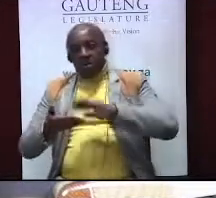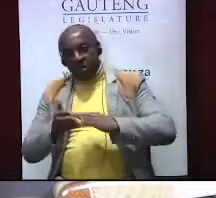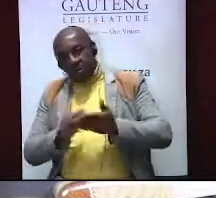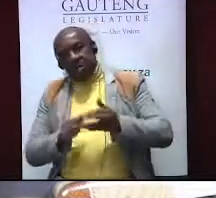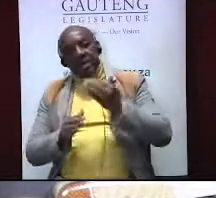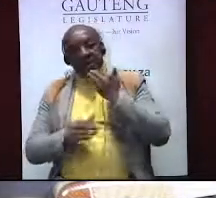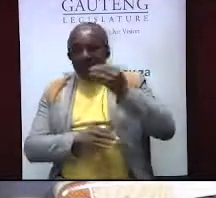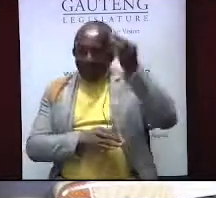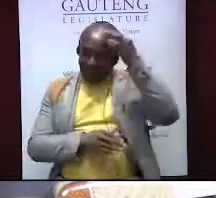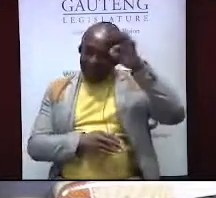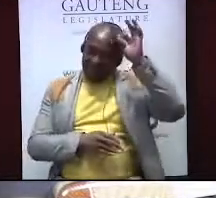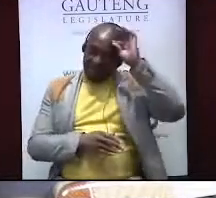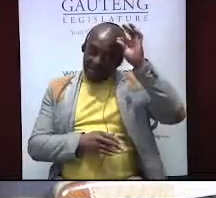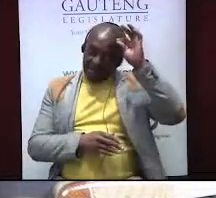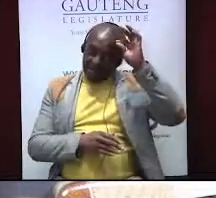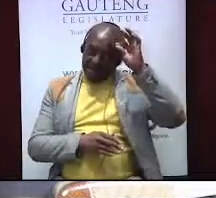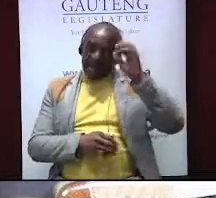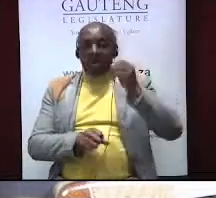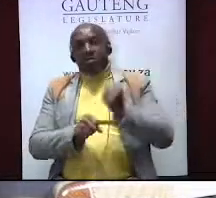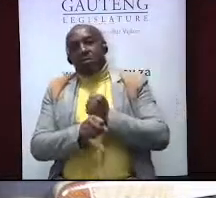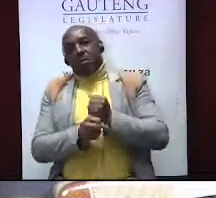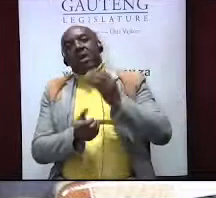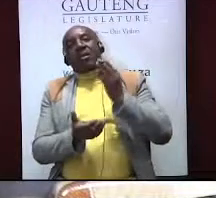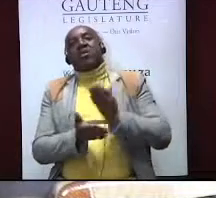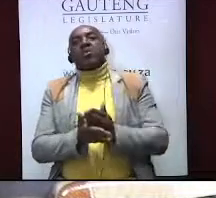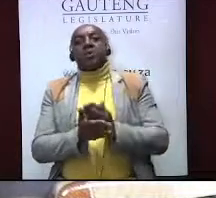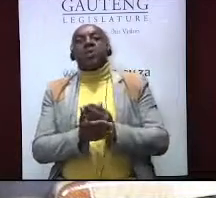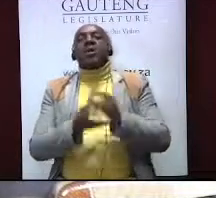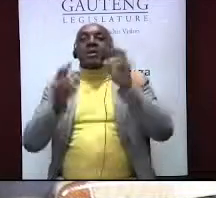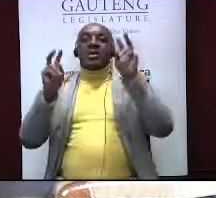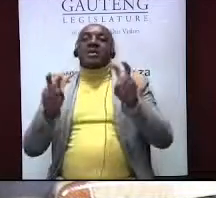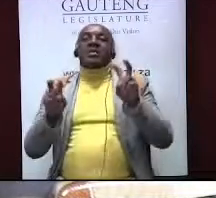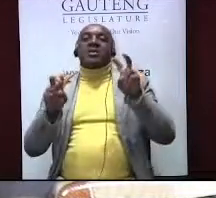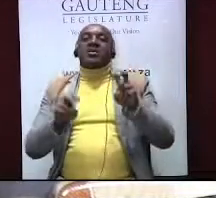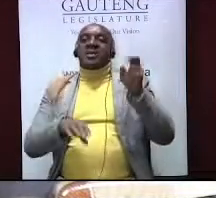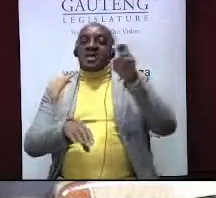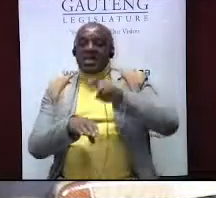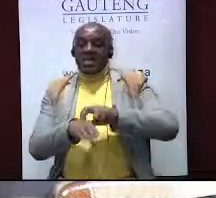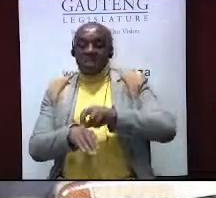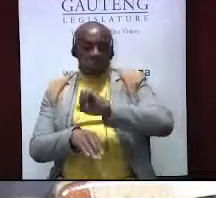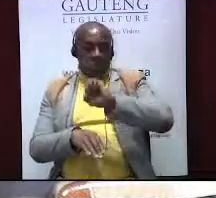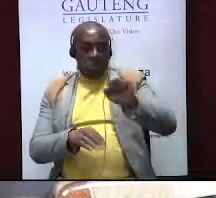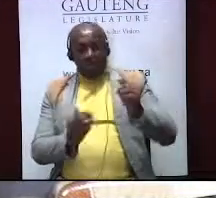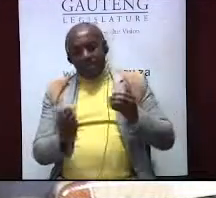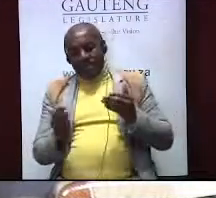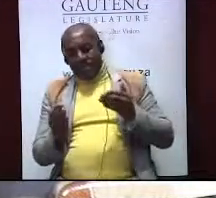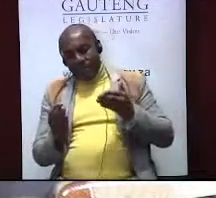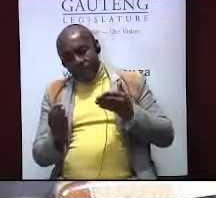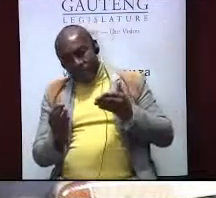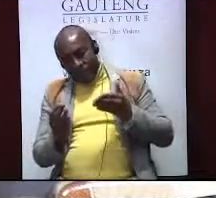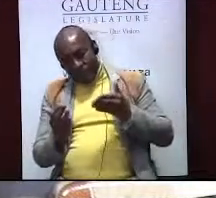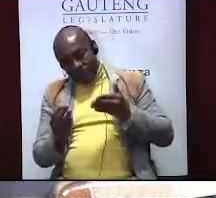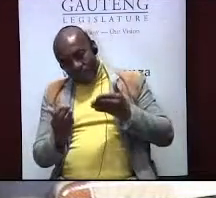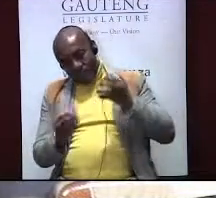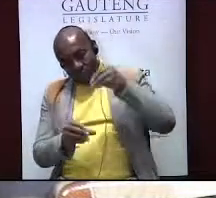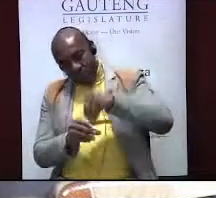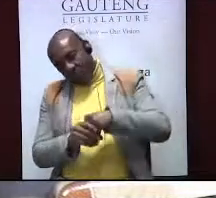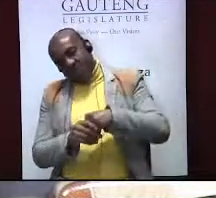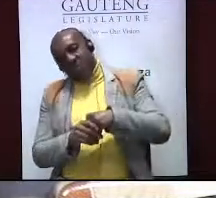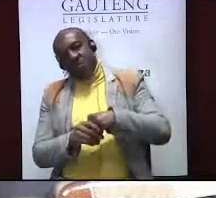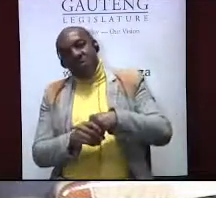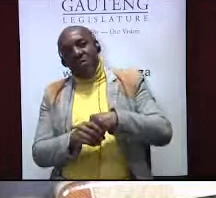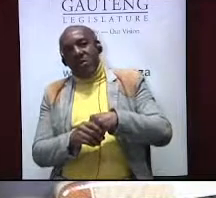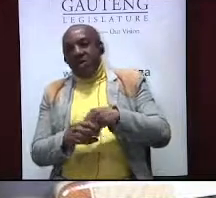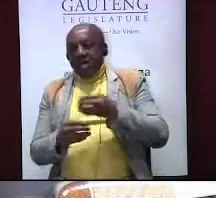as government, to make sure that the issues that needs your intervention are actually brought forward into the